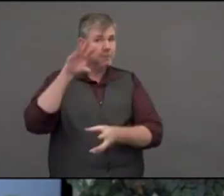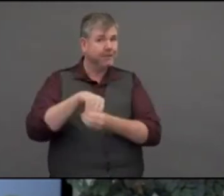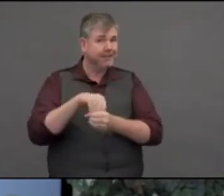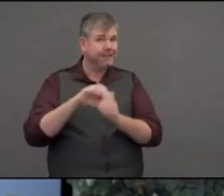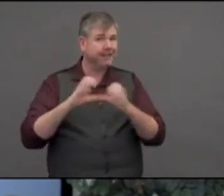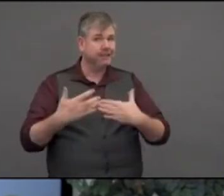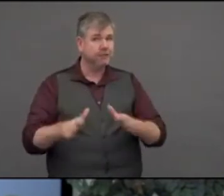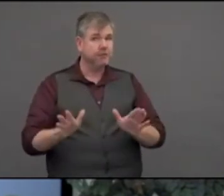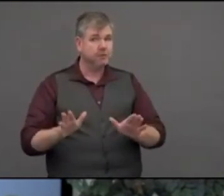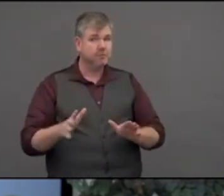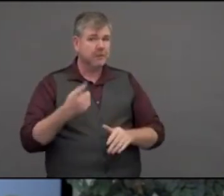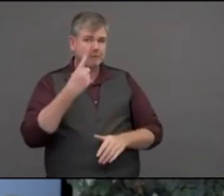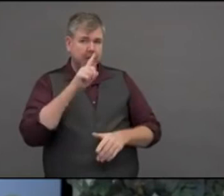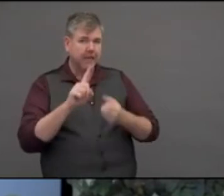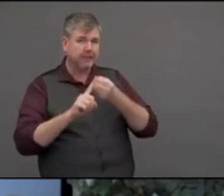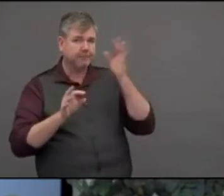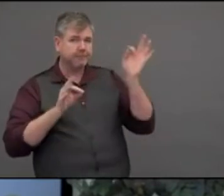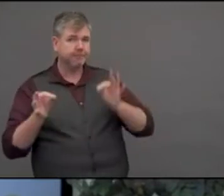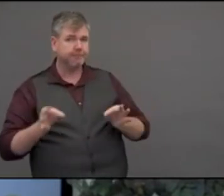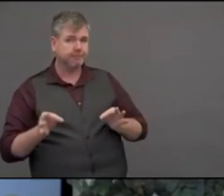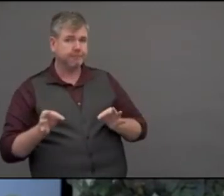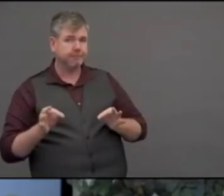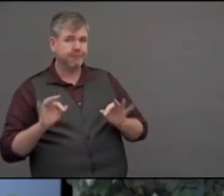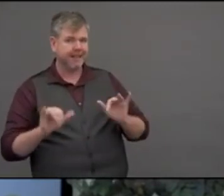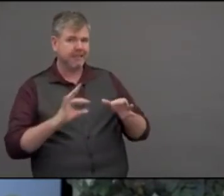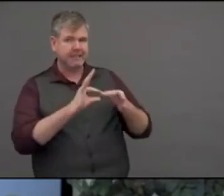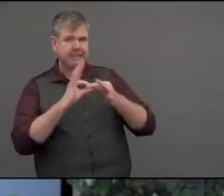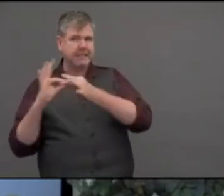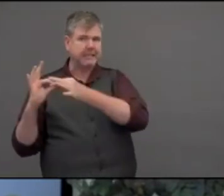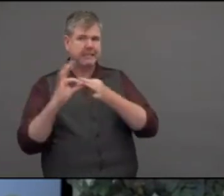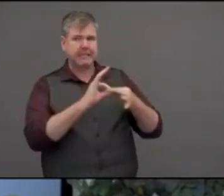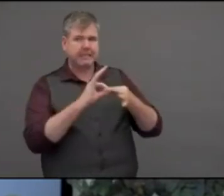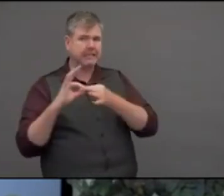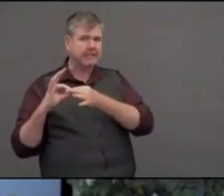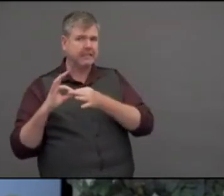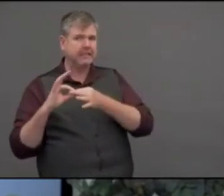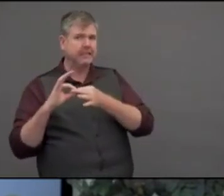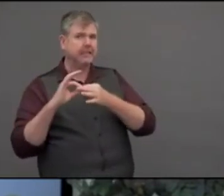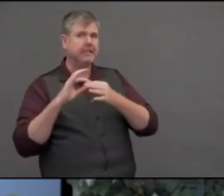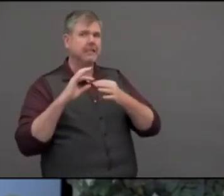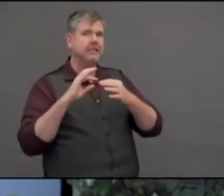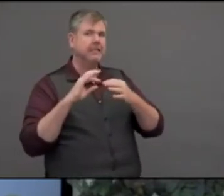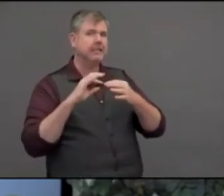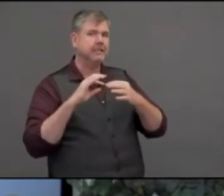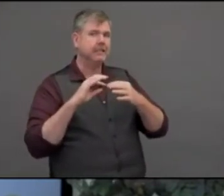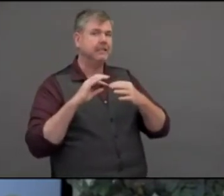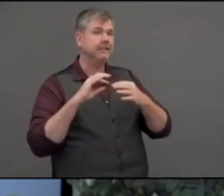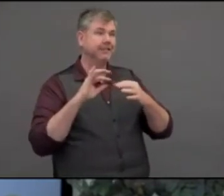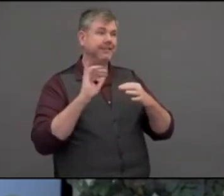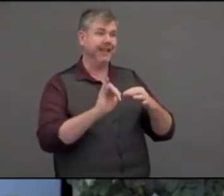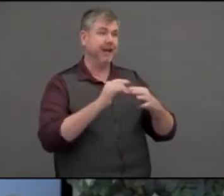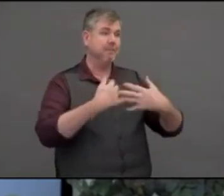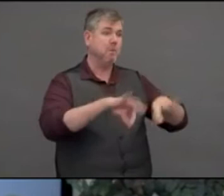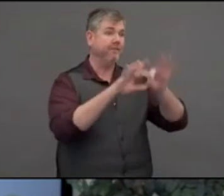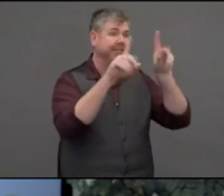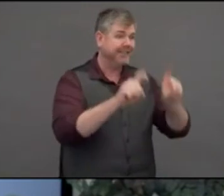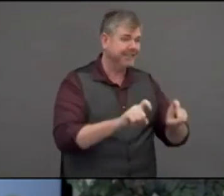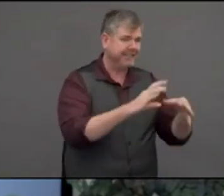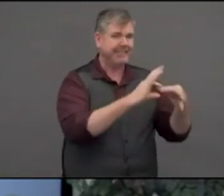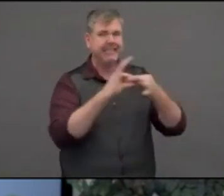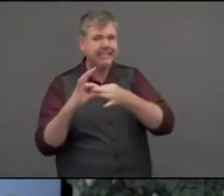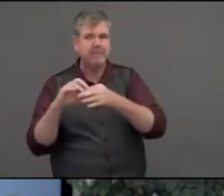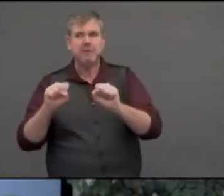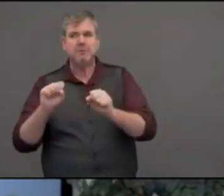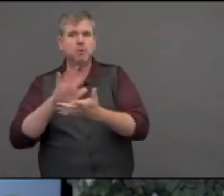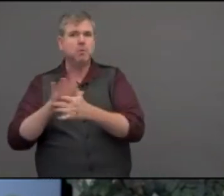talk a little bit about the connection between that possibility and the importance of testing? Absolutely. So it's